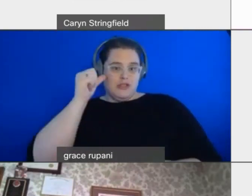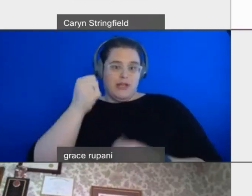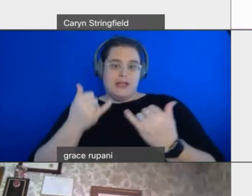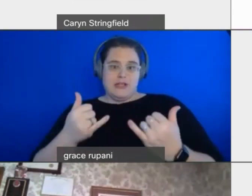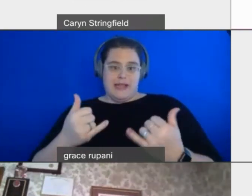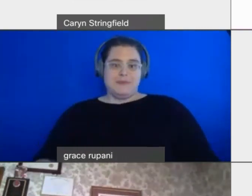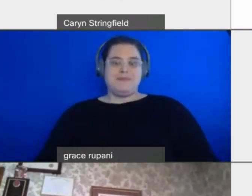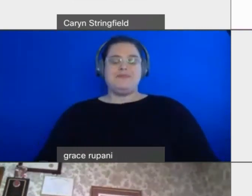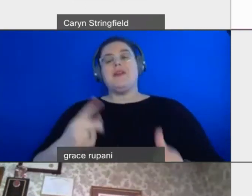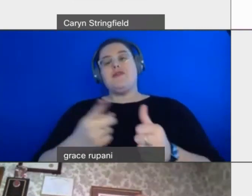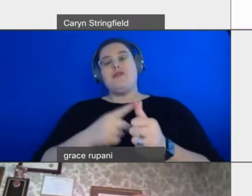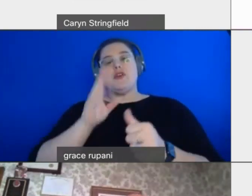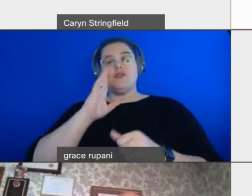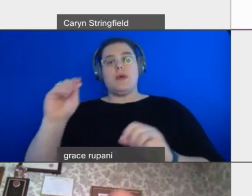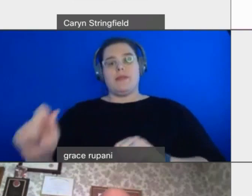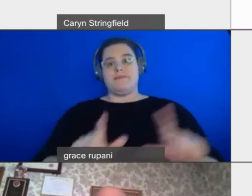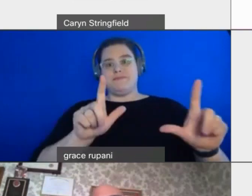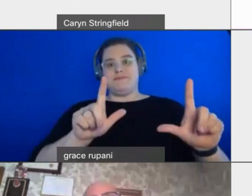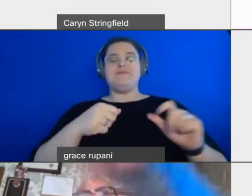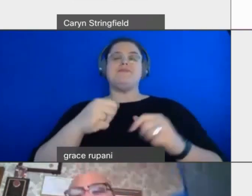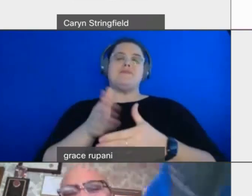share our data.